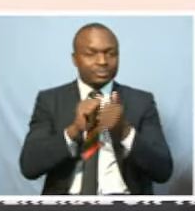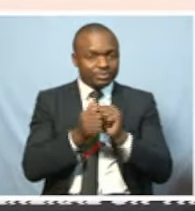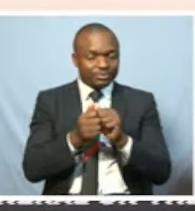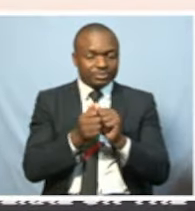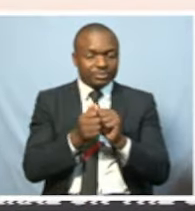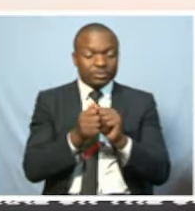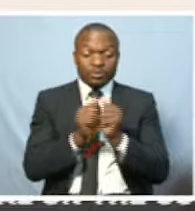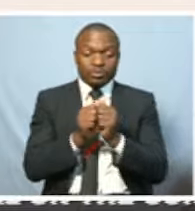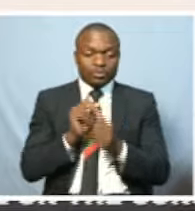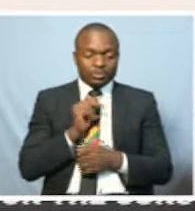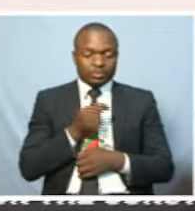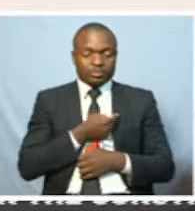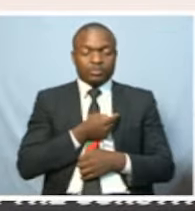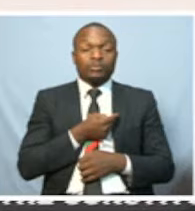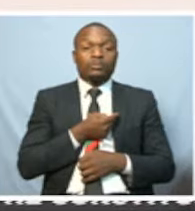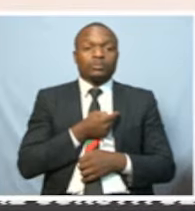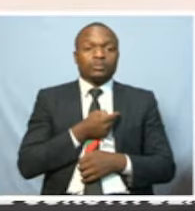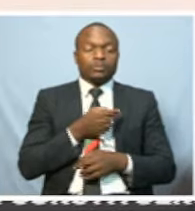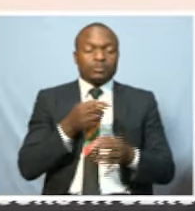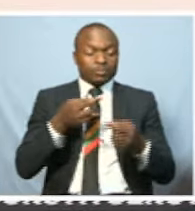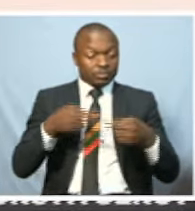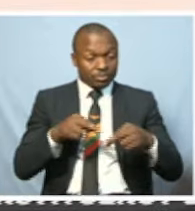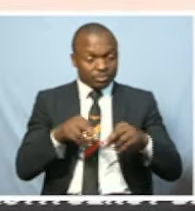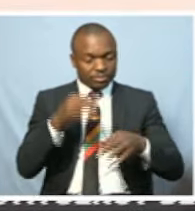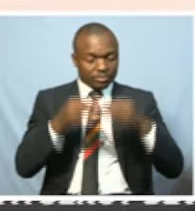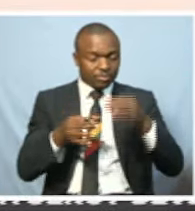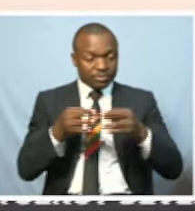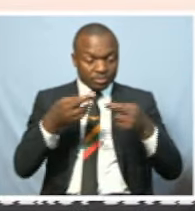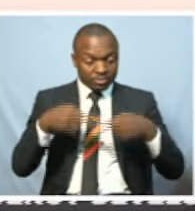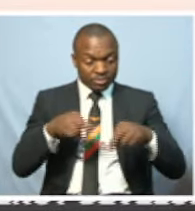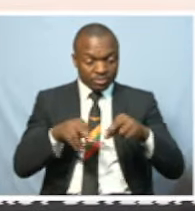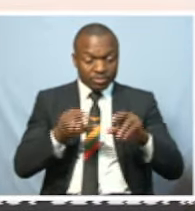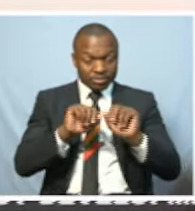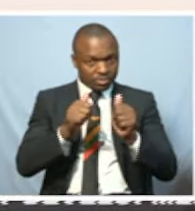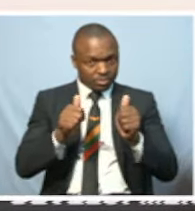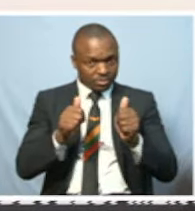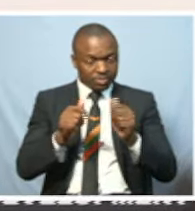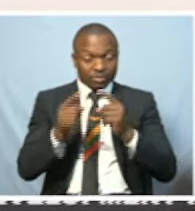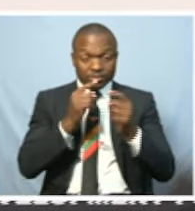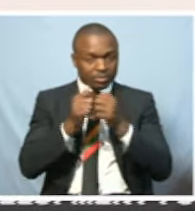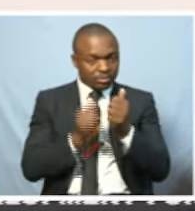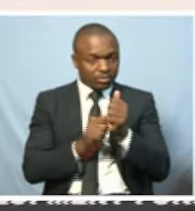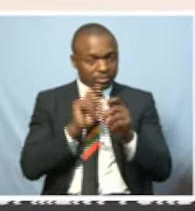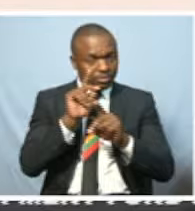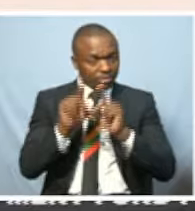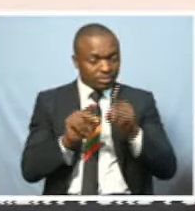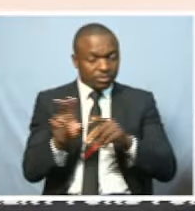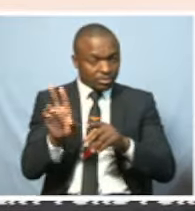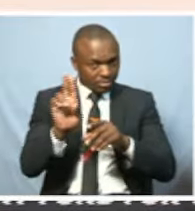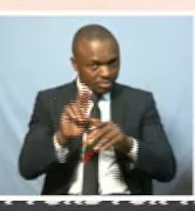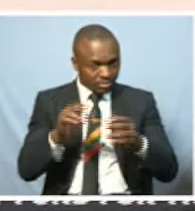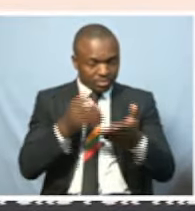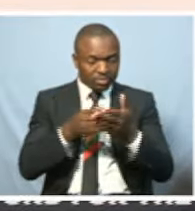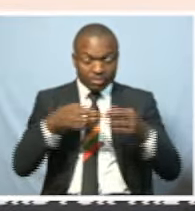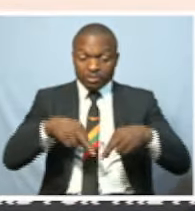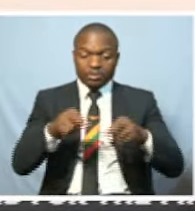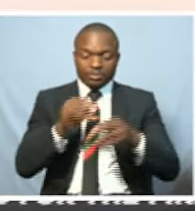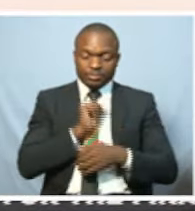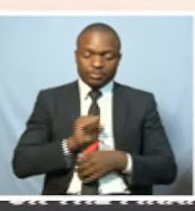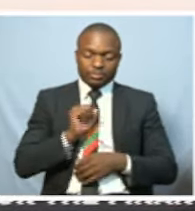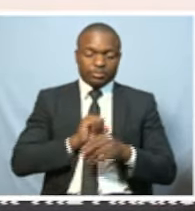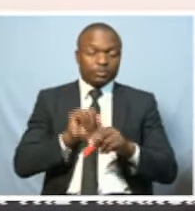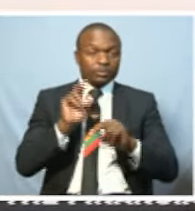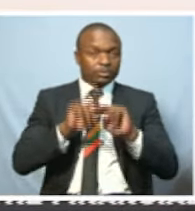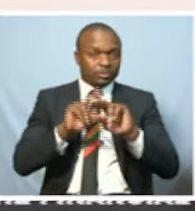properly done, because if it had been properly done, we would have been talking about the people now using this road. So, Chair, apologies to the